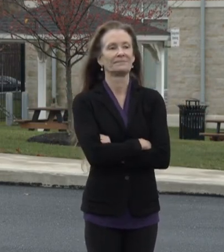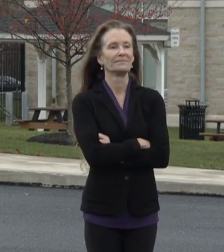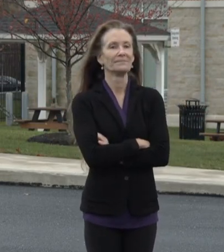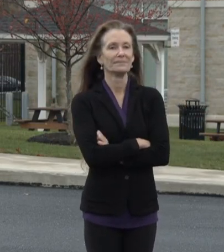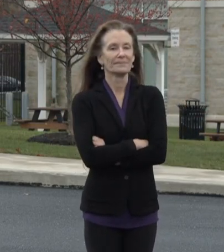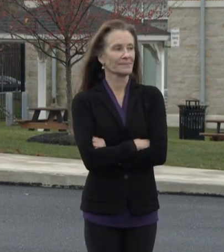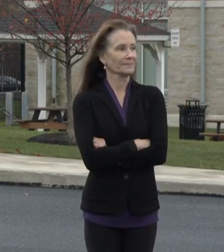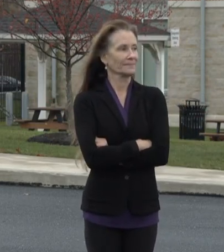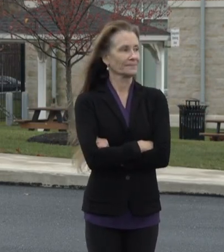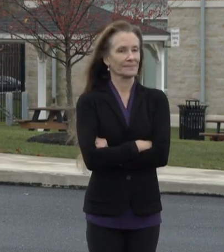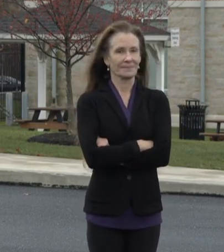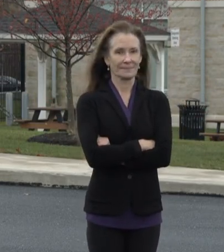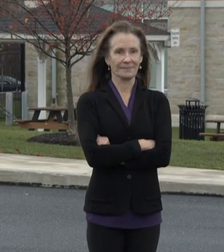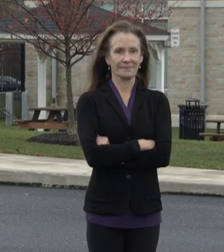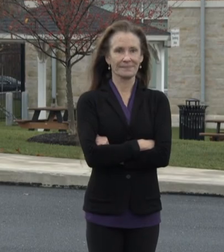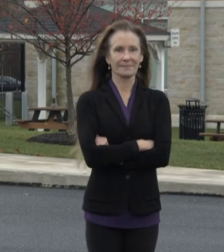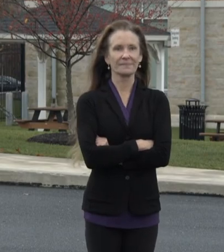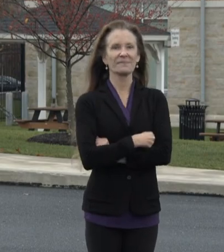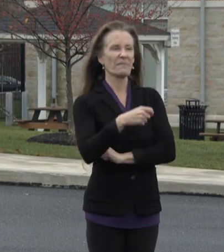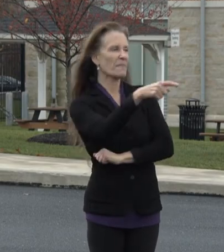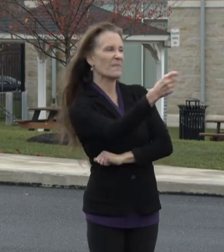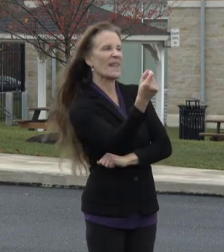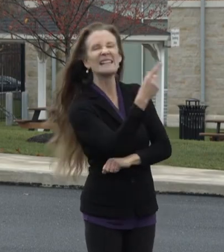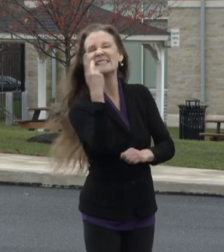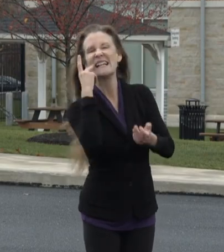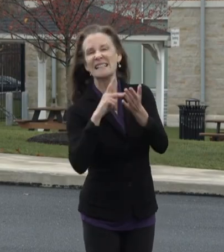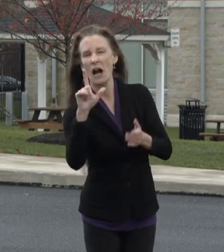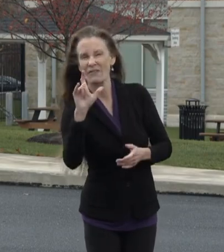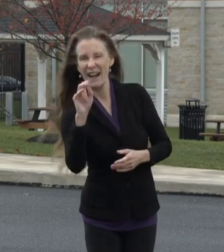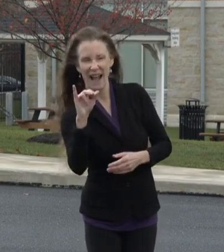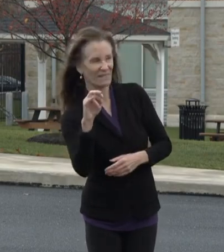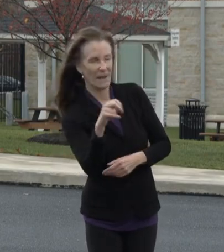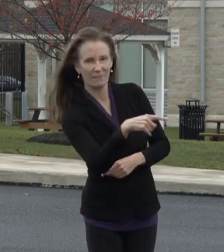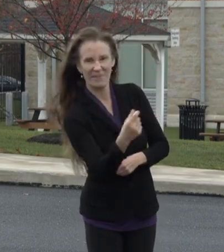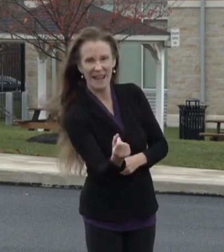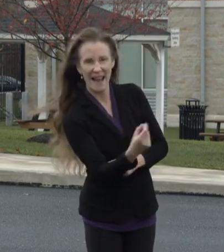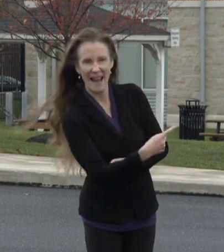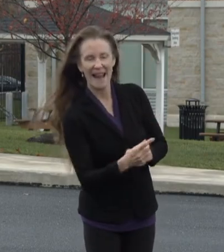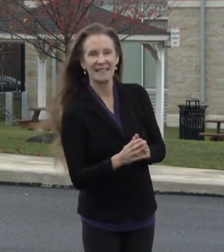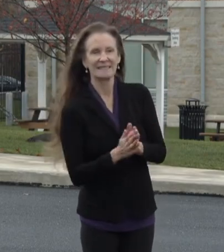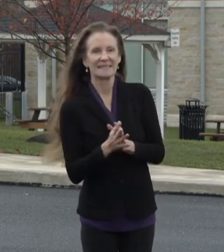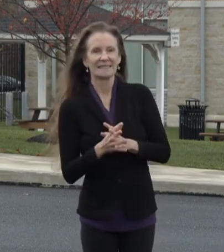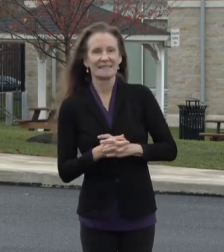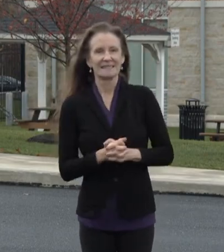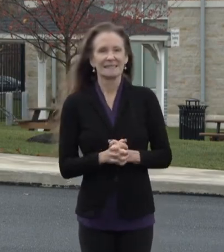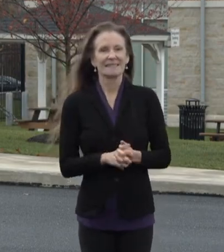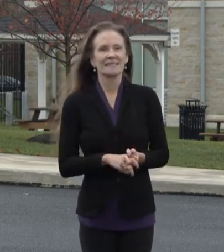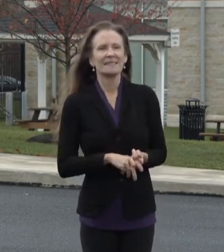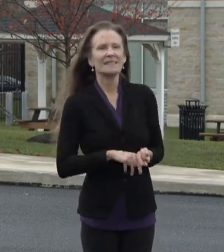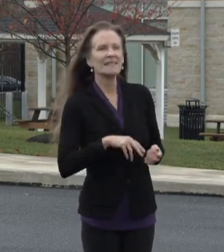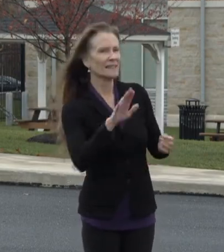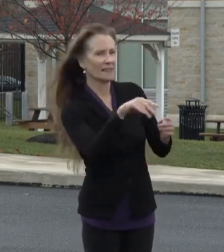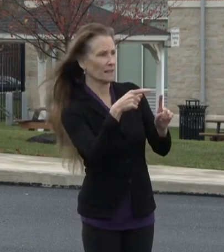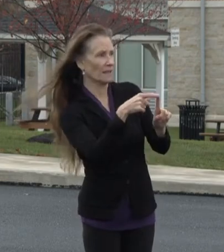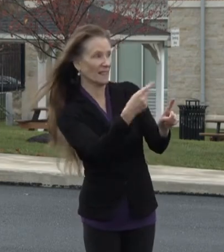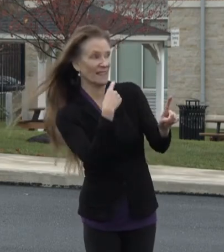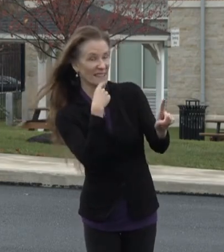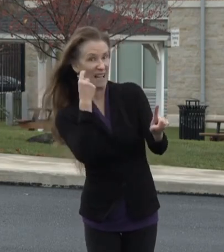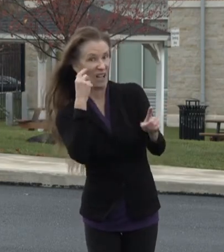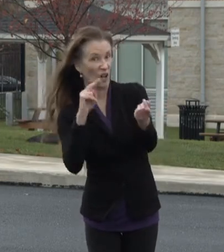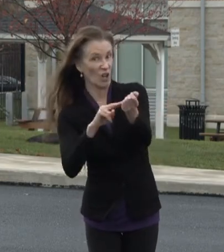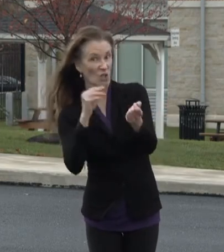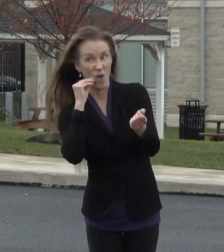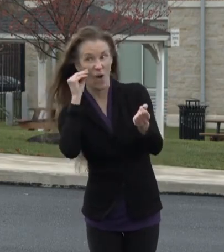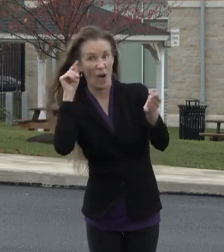Yeah. Secretary Levine, I have a question for you. So one of the things that you said was that what's happening in the nursing homes, at least in terms